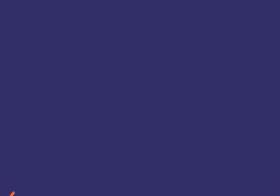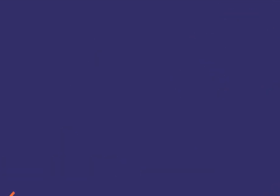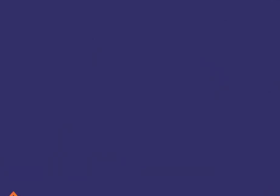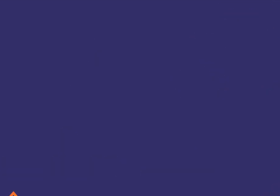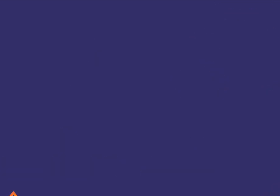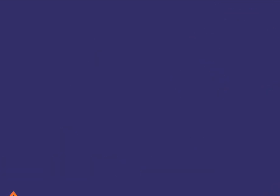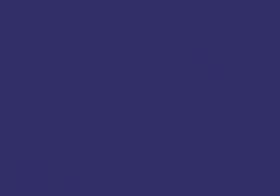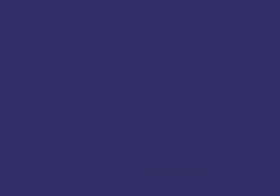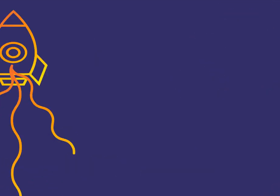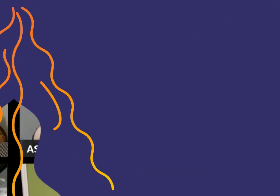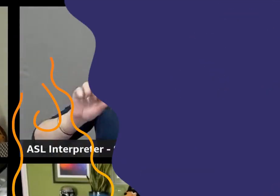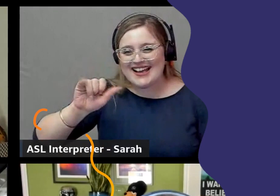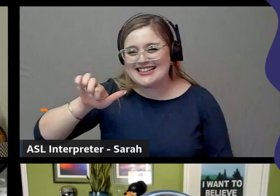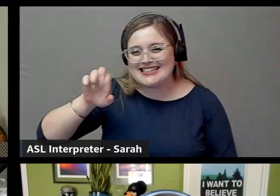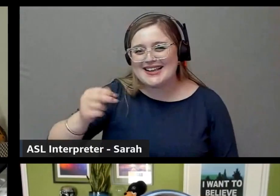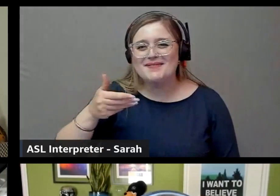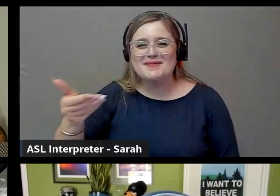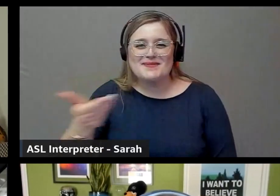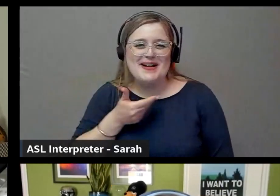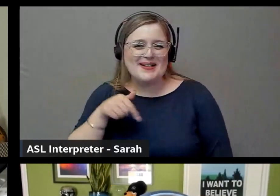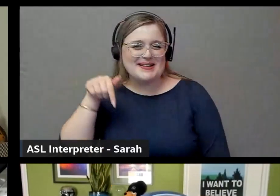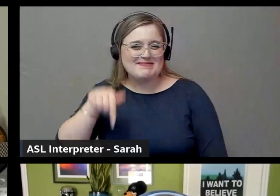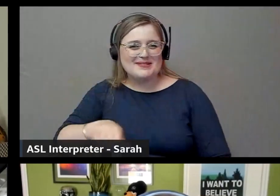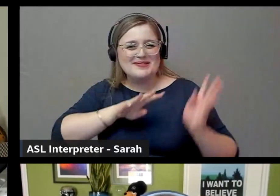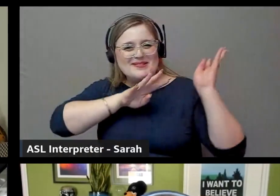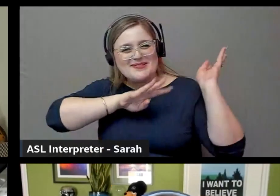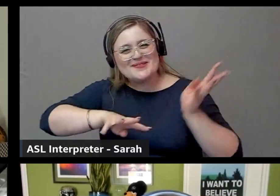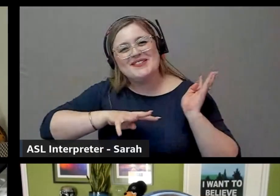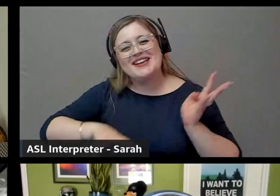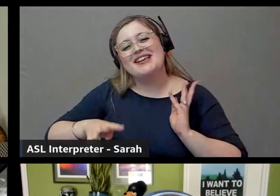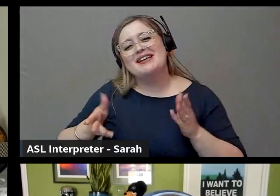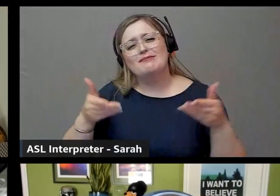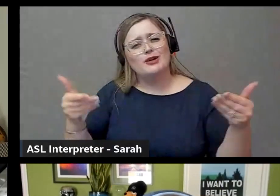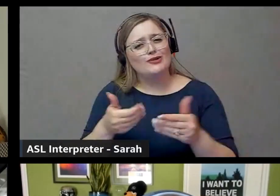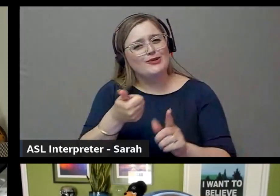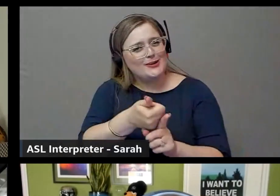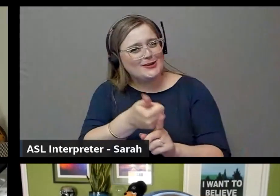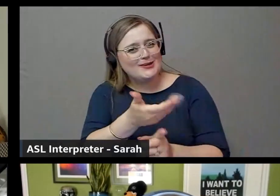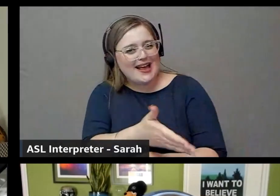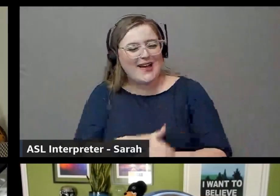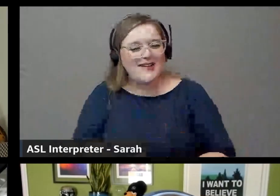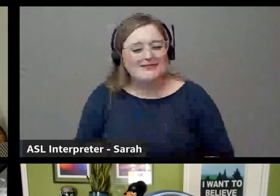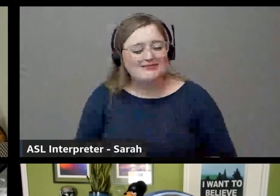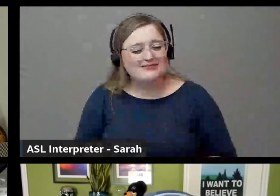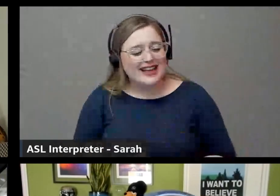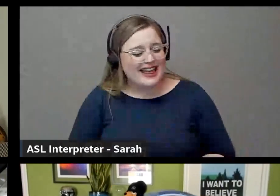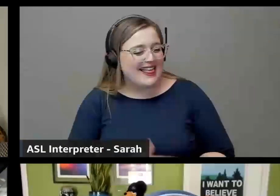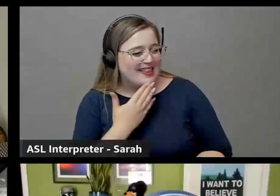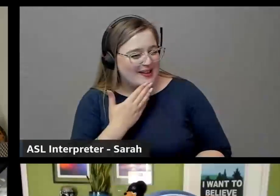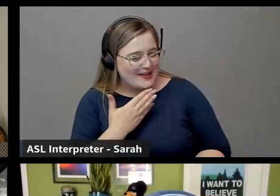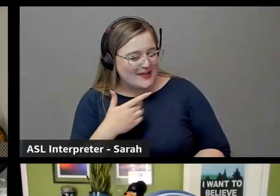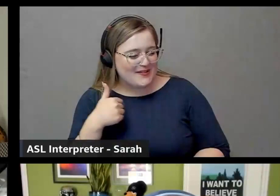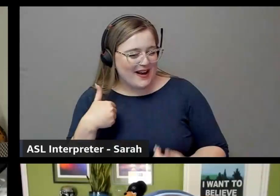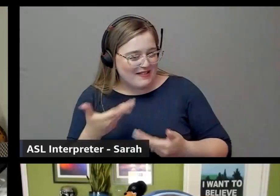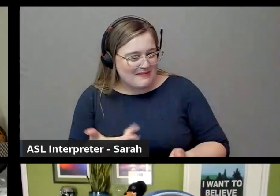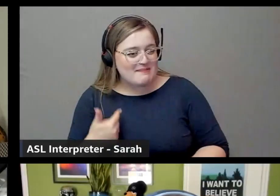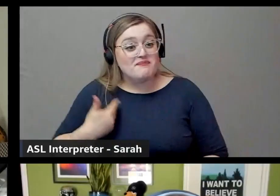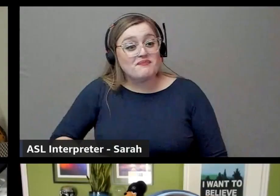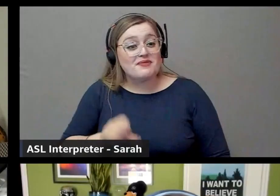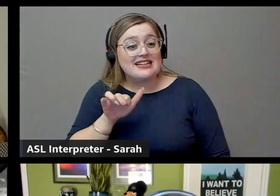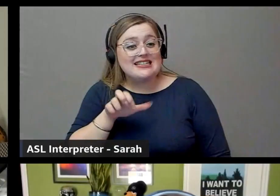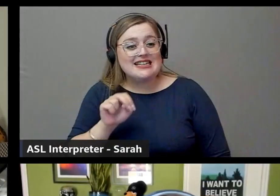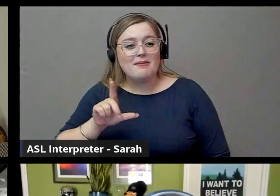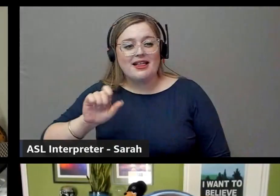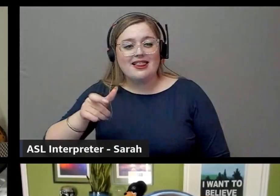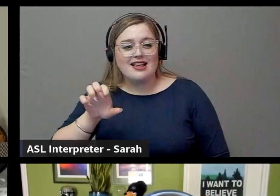Hey, Simon, welcome to the stream. Please introduce yourself. Great, thanks for having me. So my name is Simon Lightstone. I'm a technical